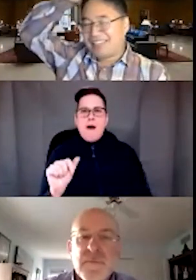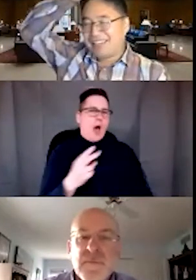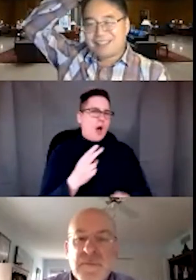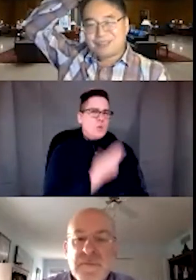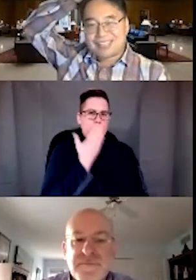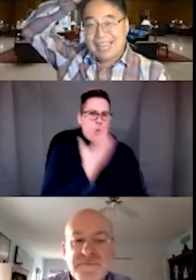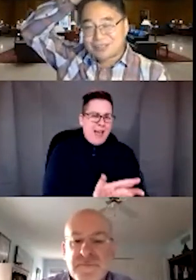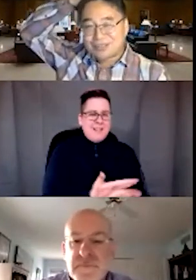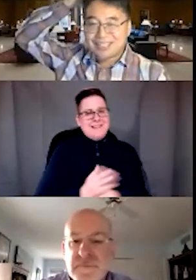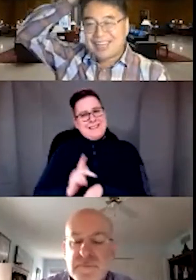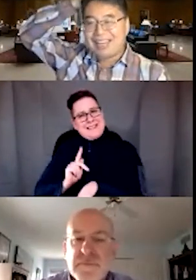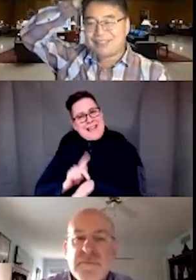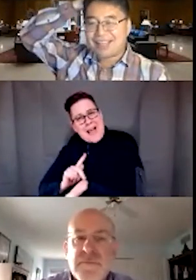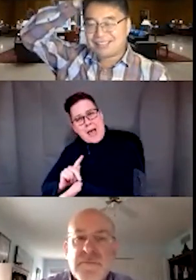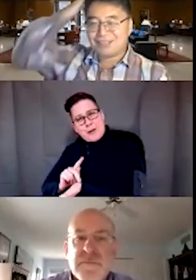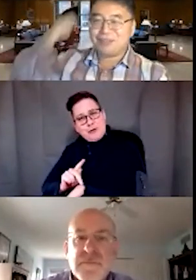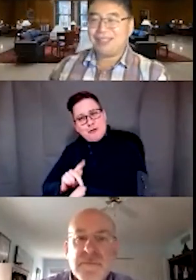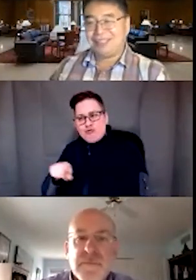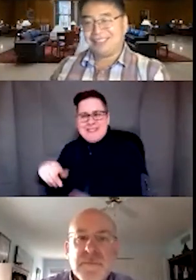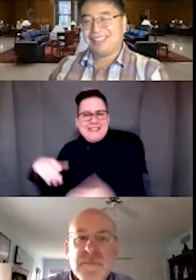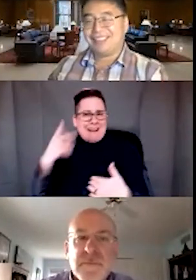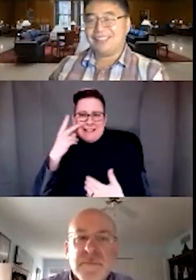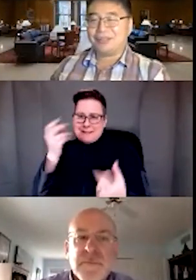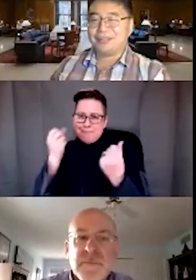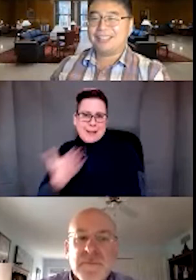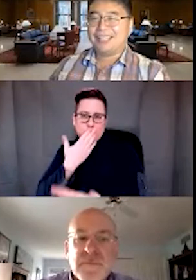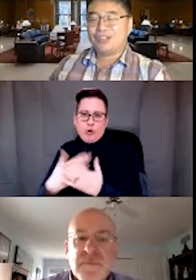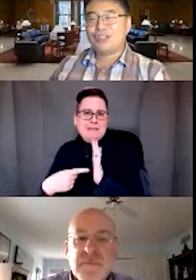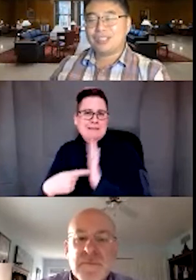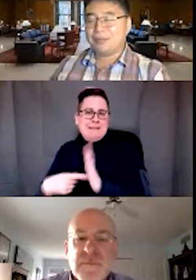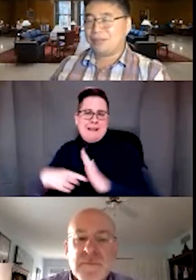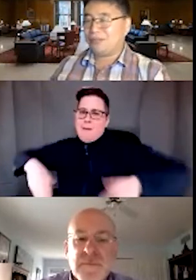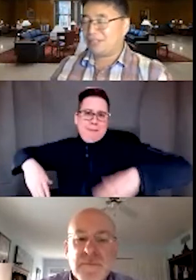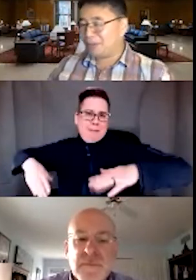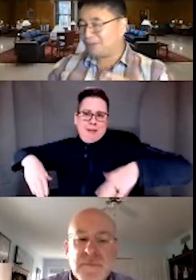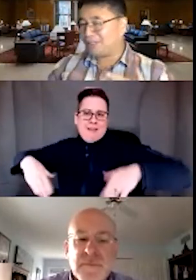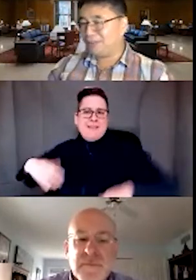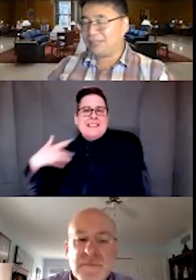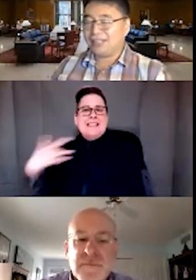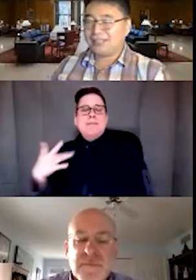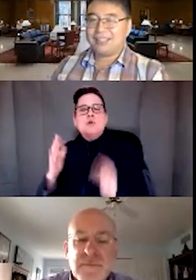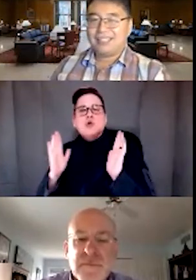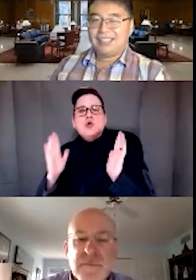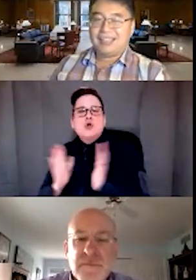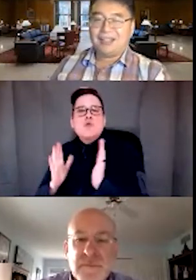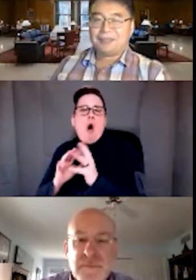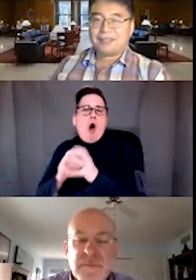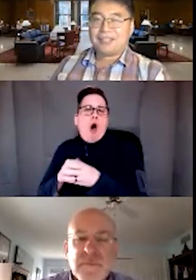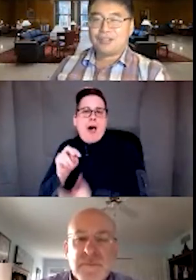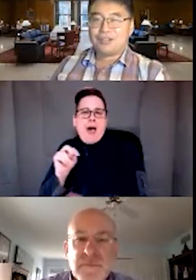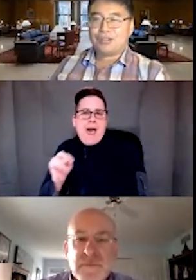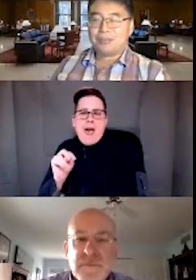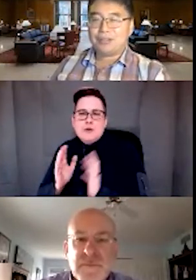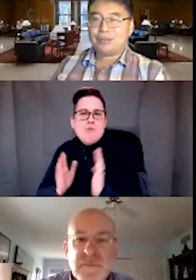In psychiatry, I have not seen too many. So it's usually limited to very small sample size.